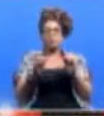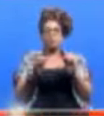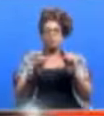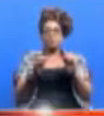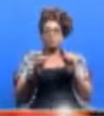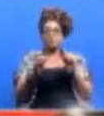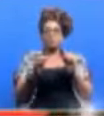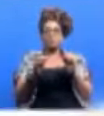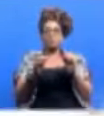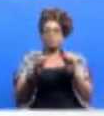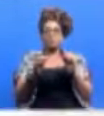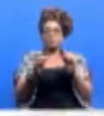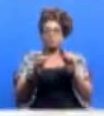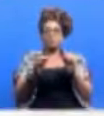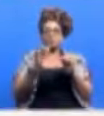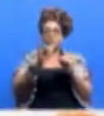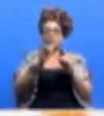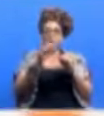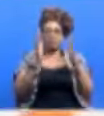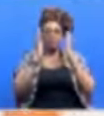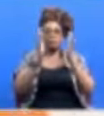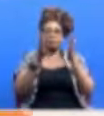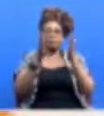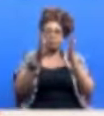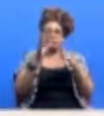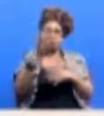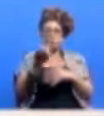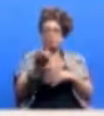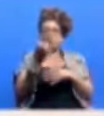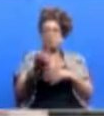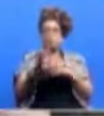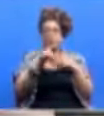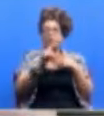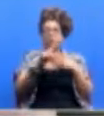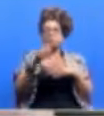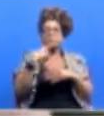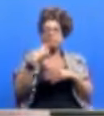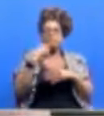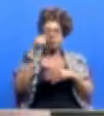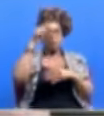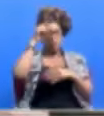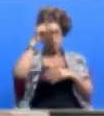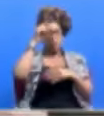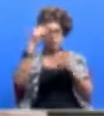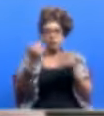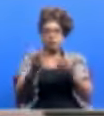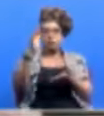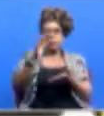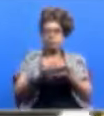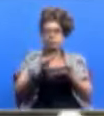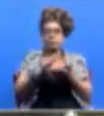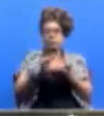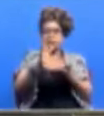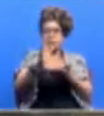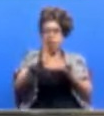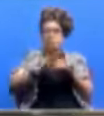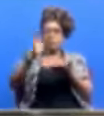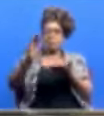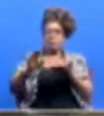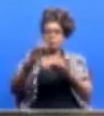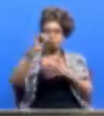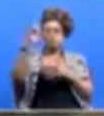But to quell the tension, the ODM leadership now claims that the government has slashed the allocation to the political parties by more than